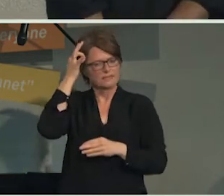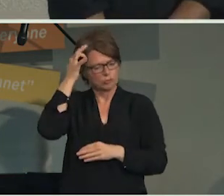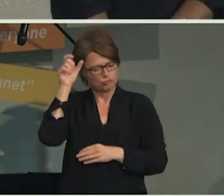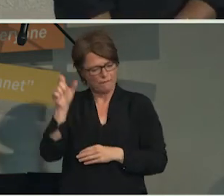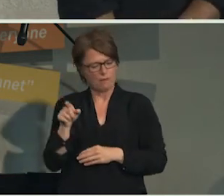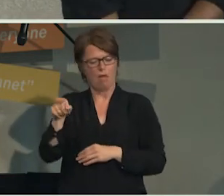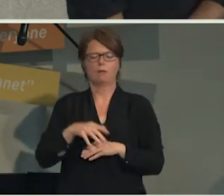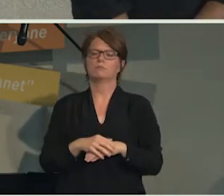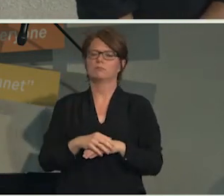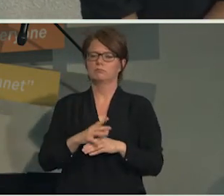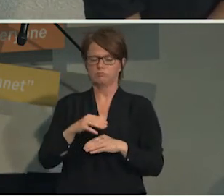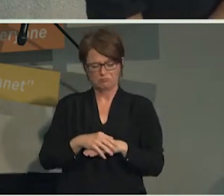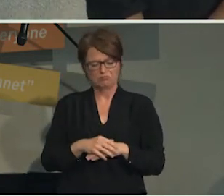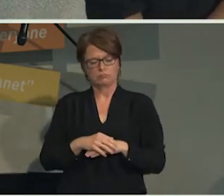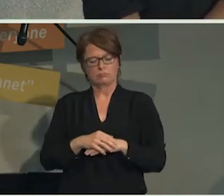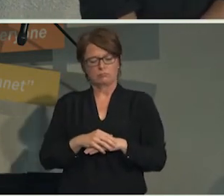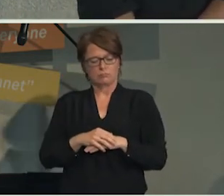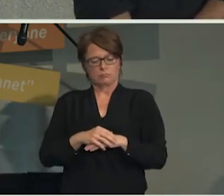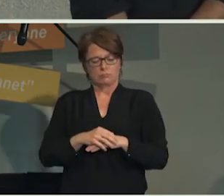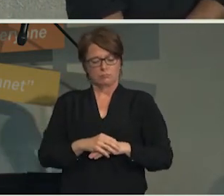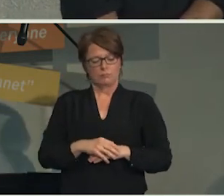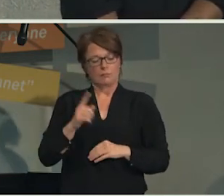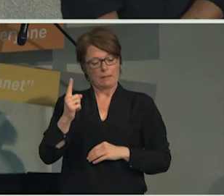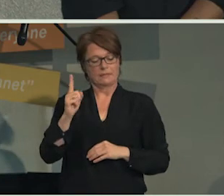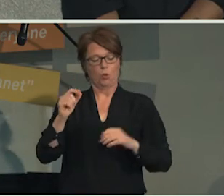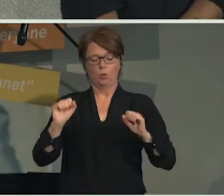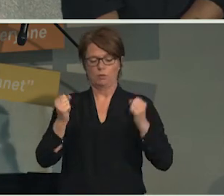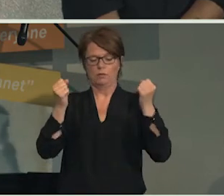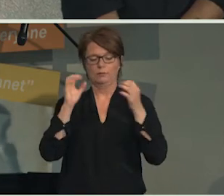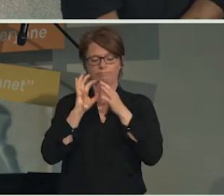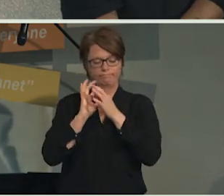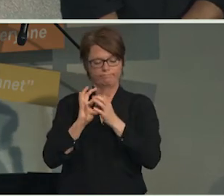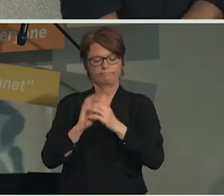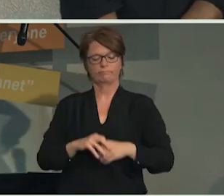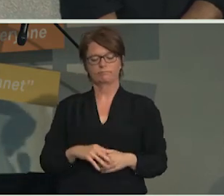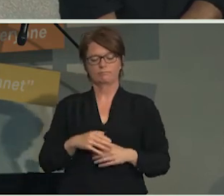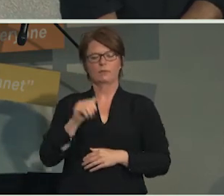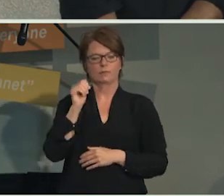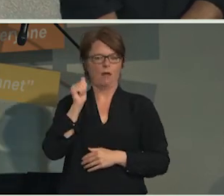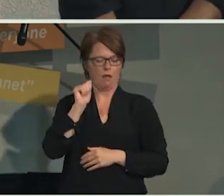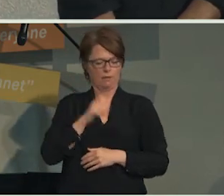action to defend the rights of marginalized groups, especially of Afro-American women.